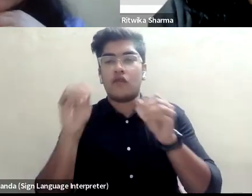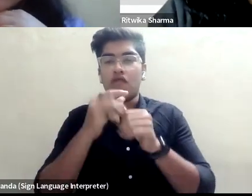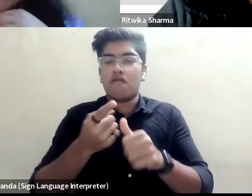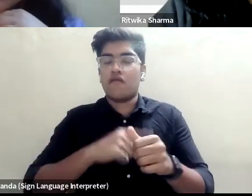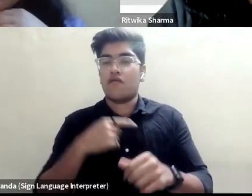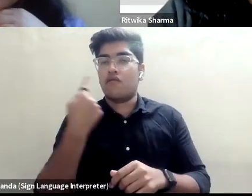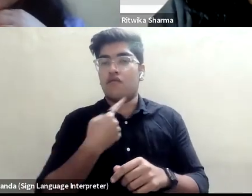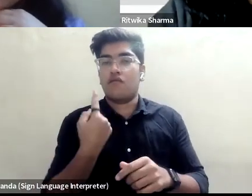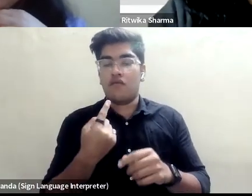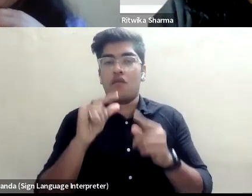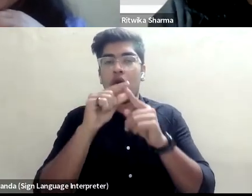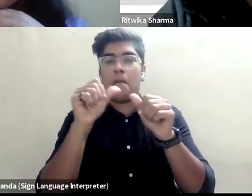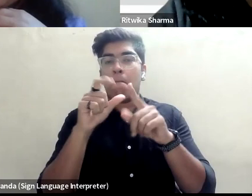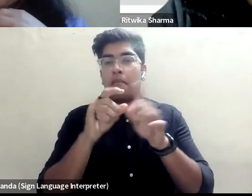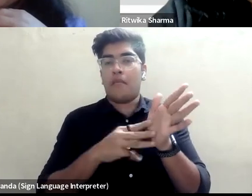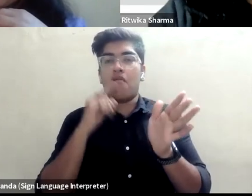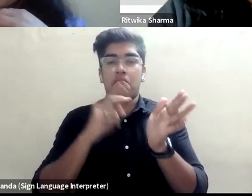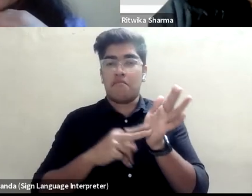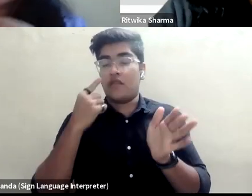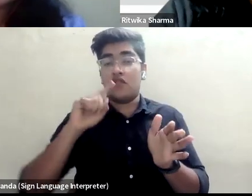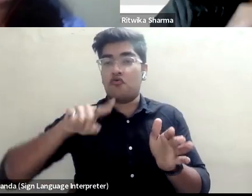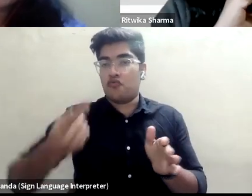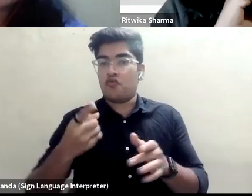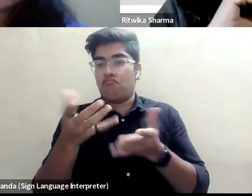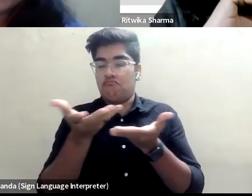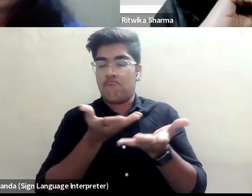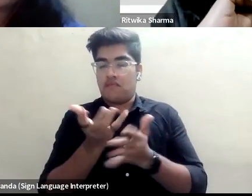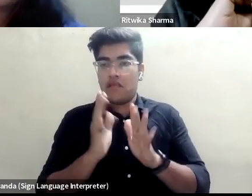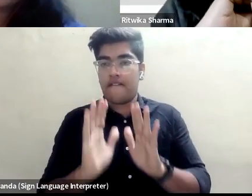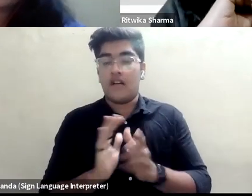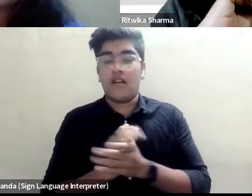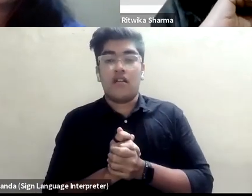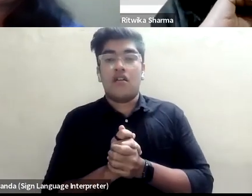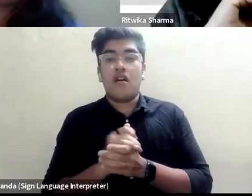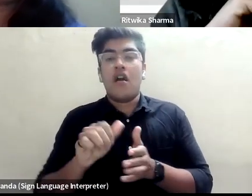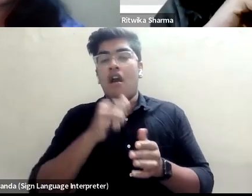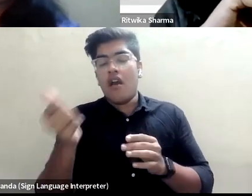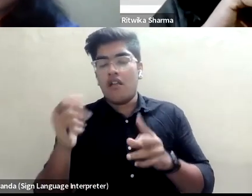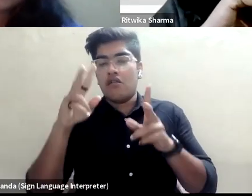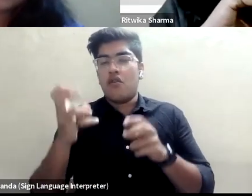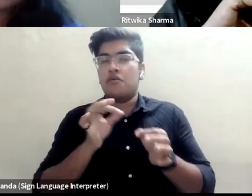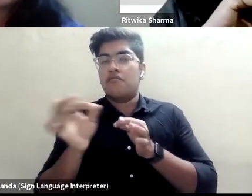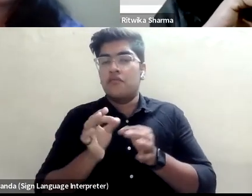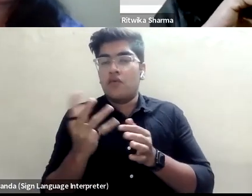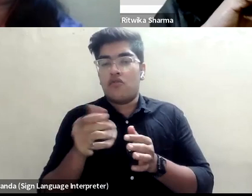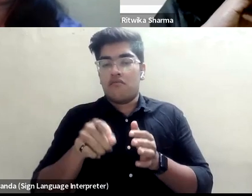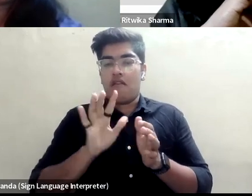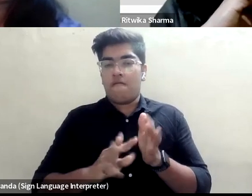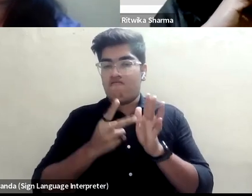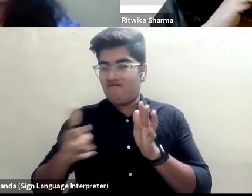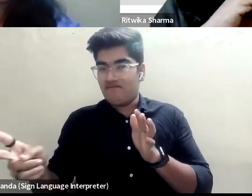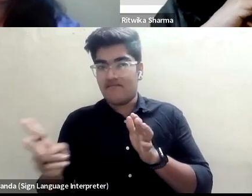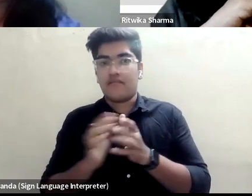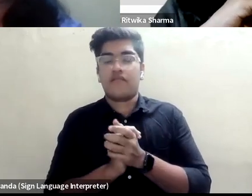colleague Padmini tomorrow, but and other implications that that it has, say, for example,